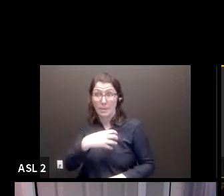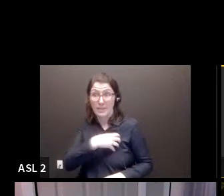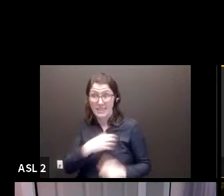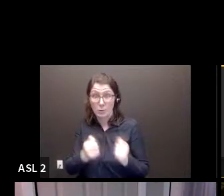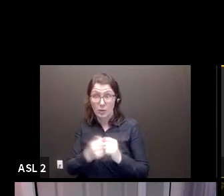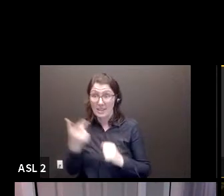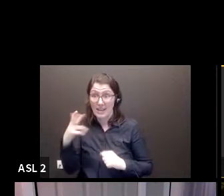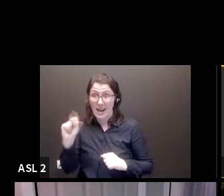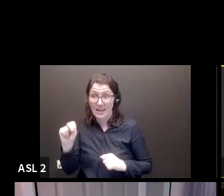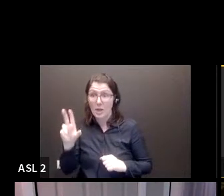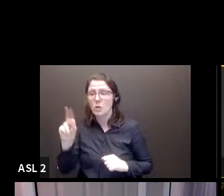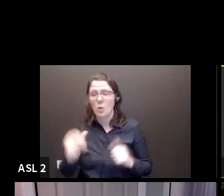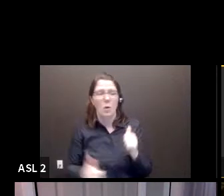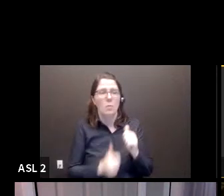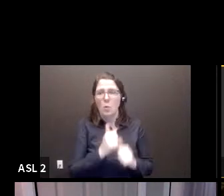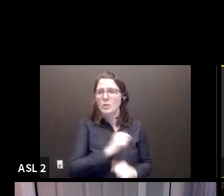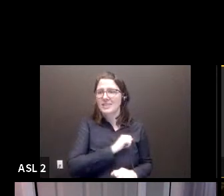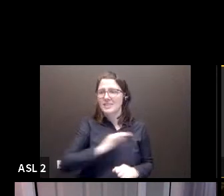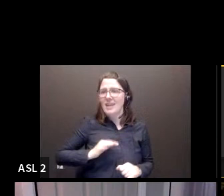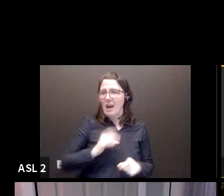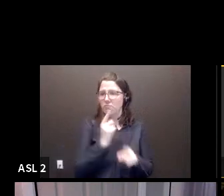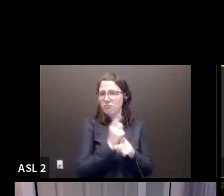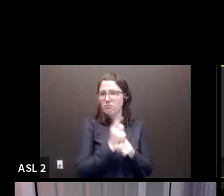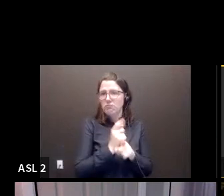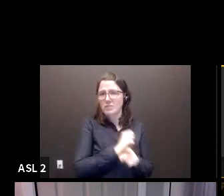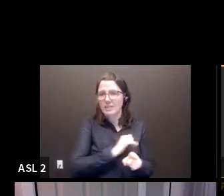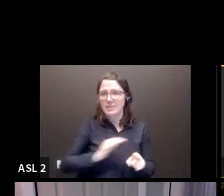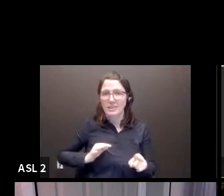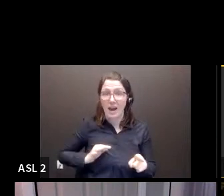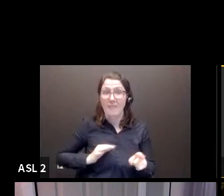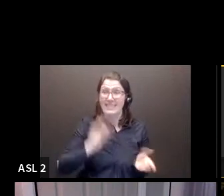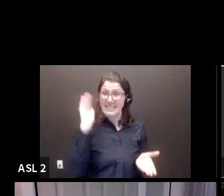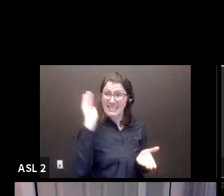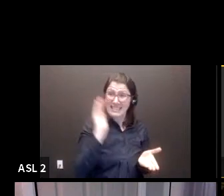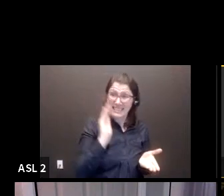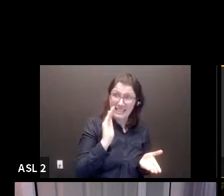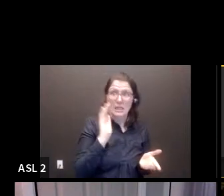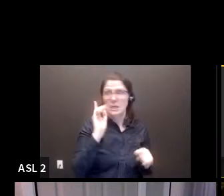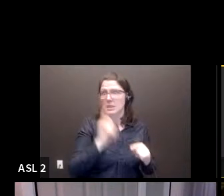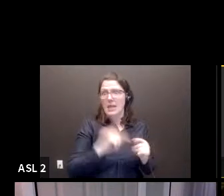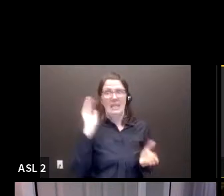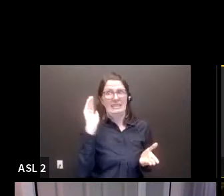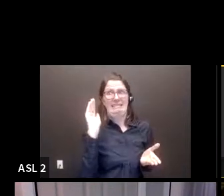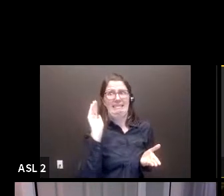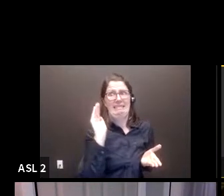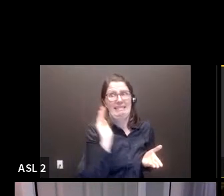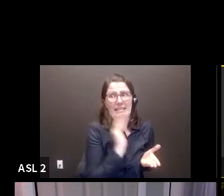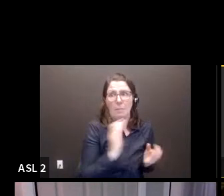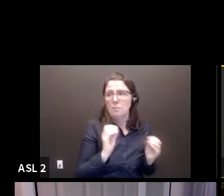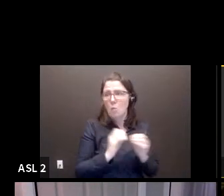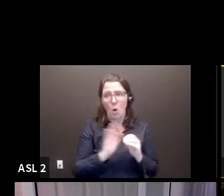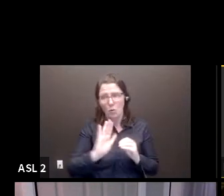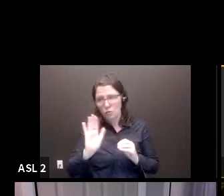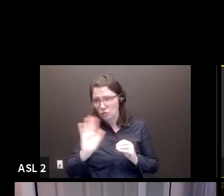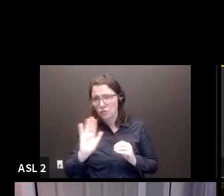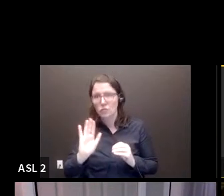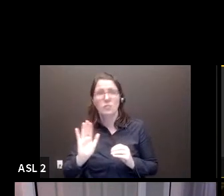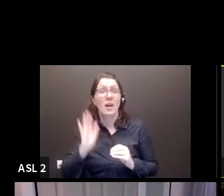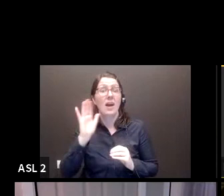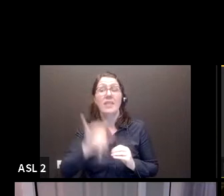possibility to find further civilian reductions it's very very limited that is why the vast majority of any